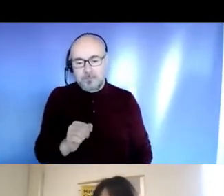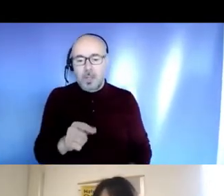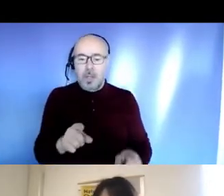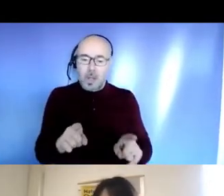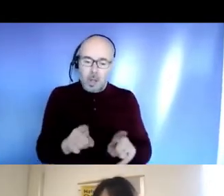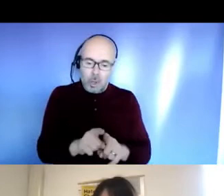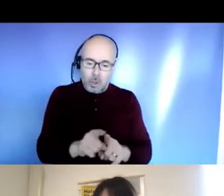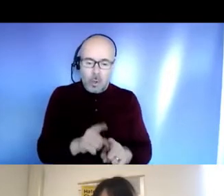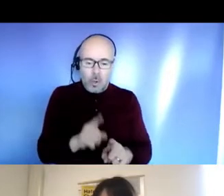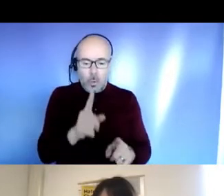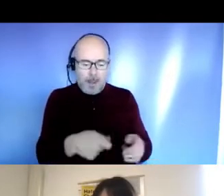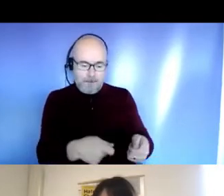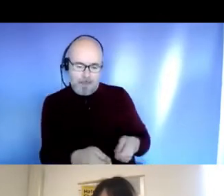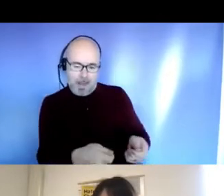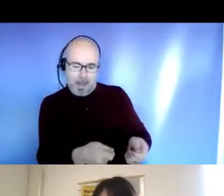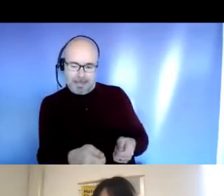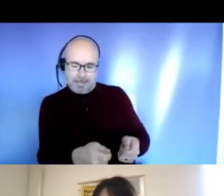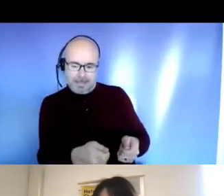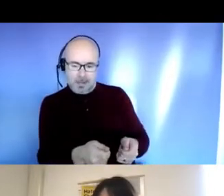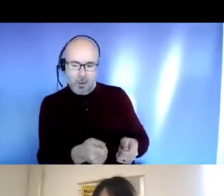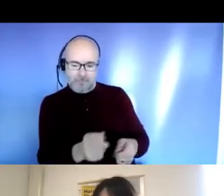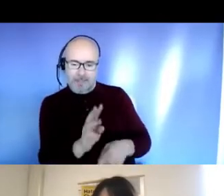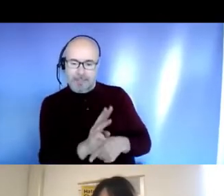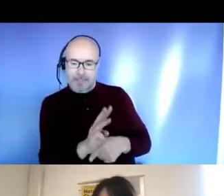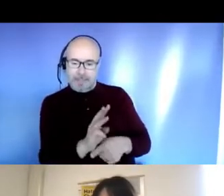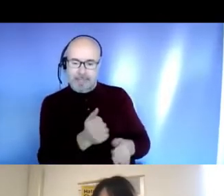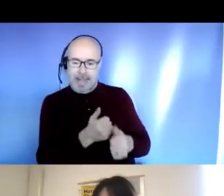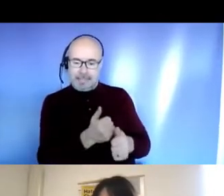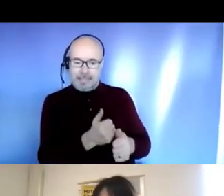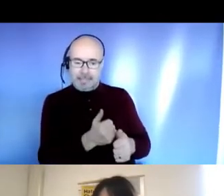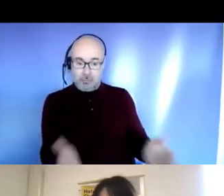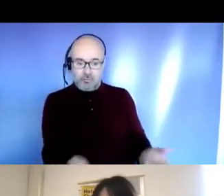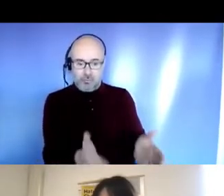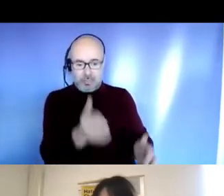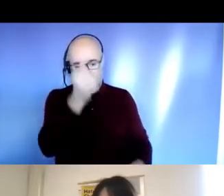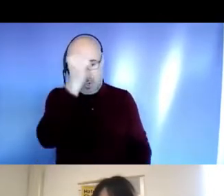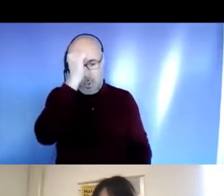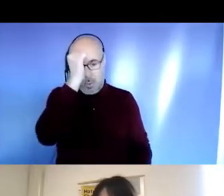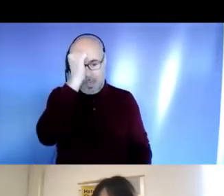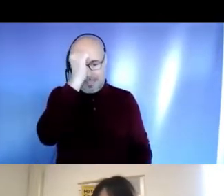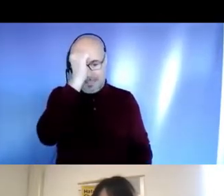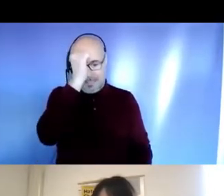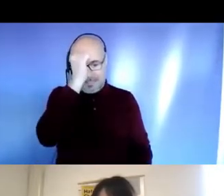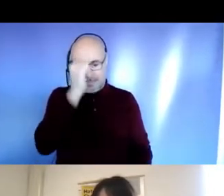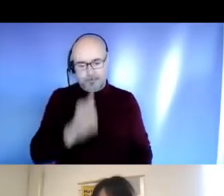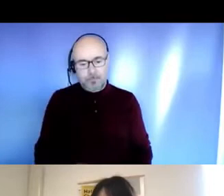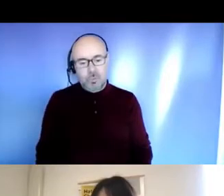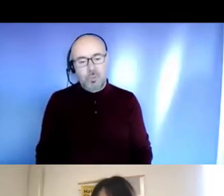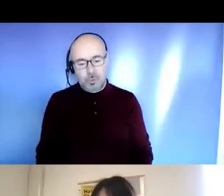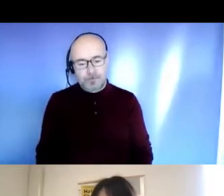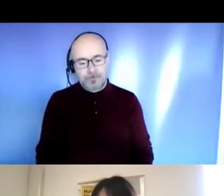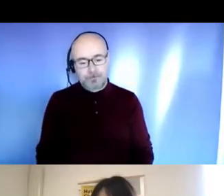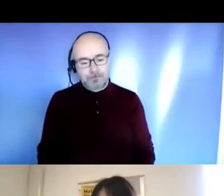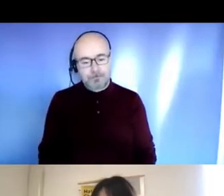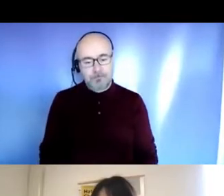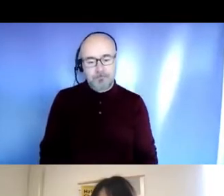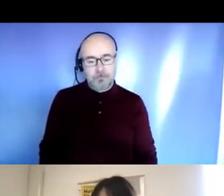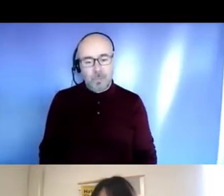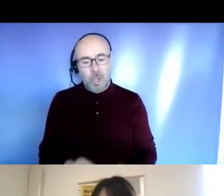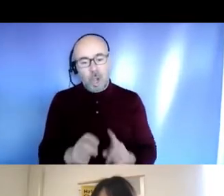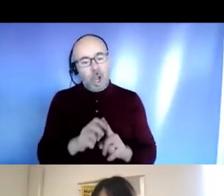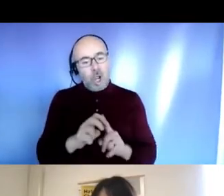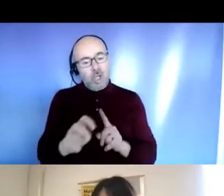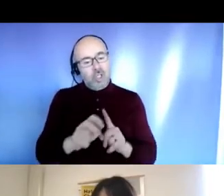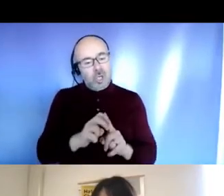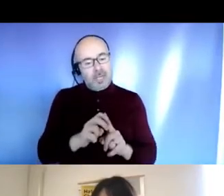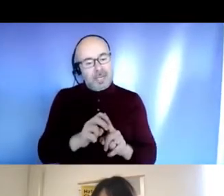of Thistle Assistance. Obviously, journey planning and wayfinding are key to this, so I'll explain a bit more how we're going to